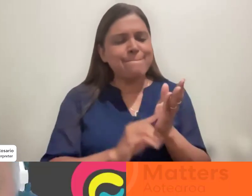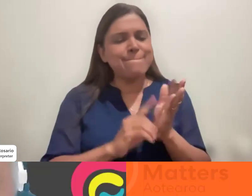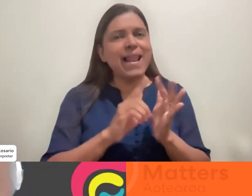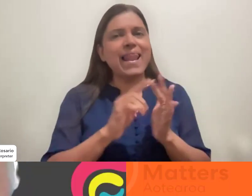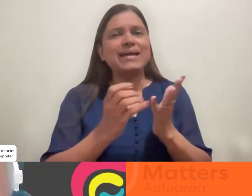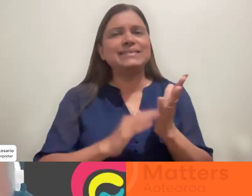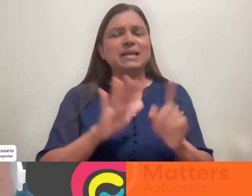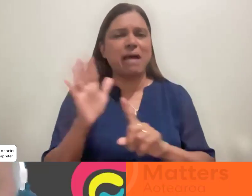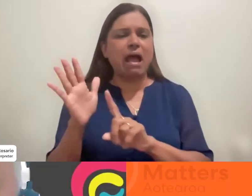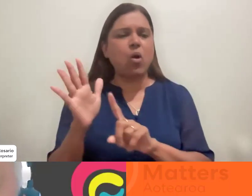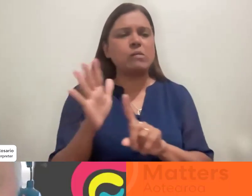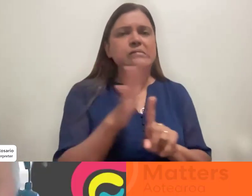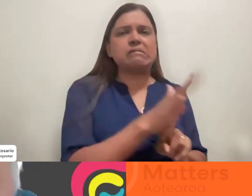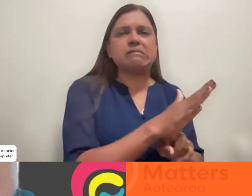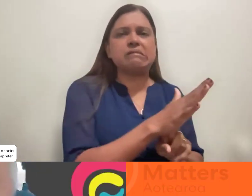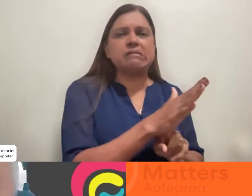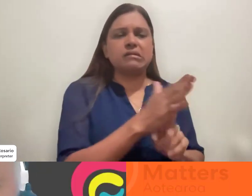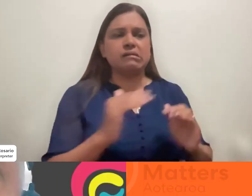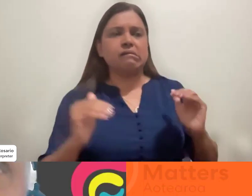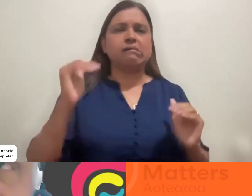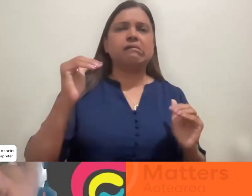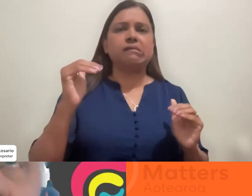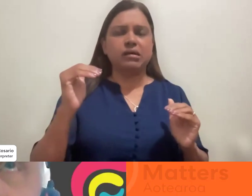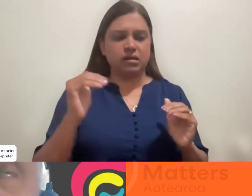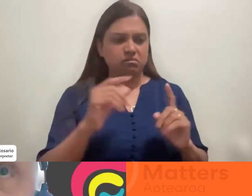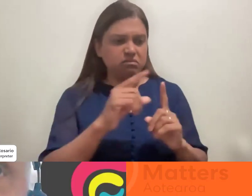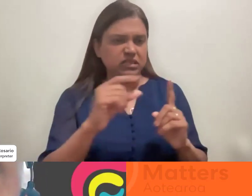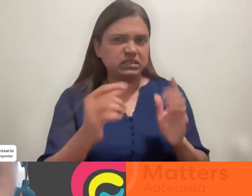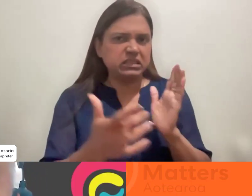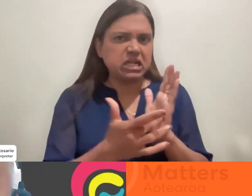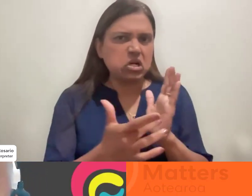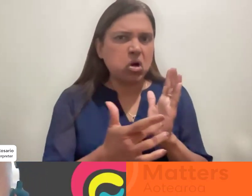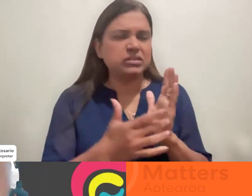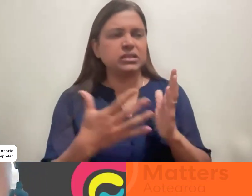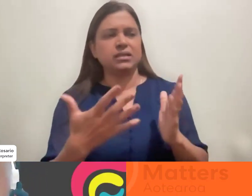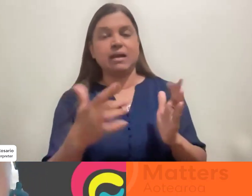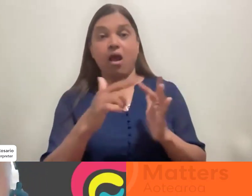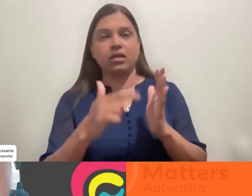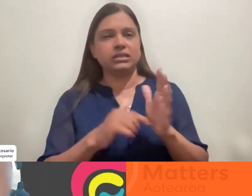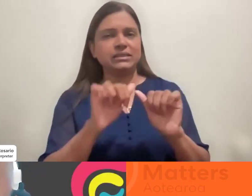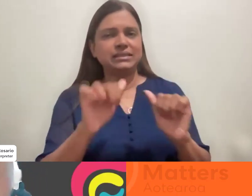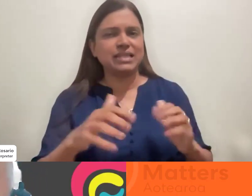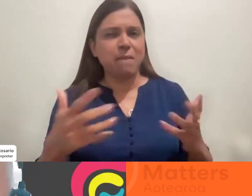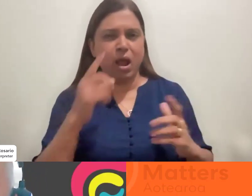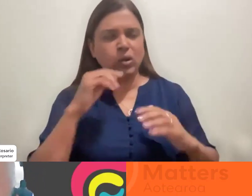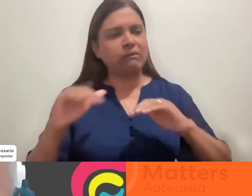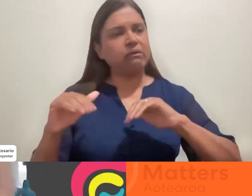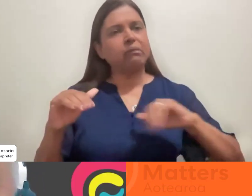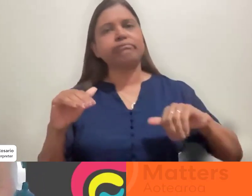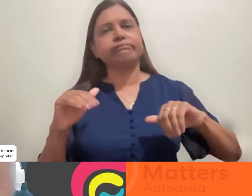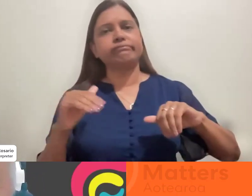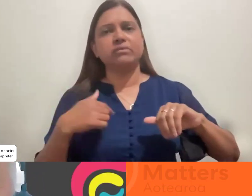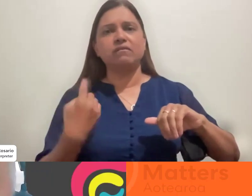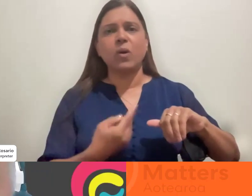access digital technology, IT systems, whatever they happen to be. And they're all too common, and it's not right.